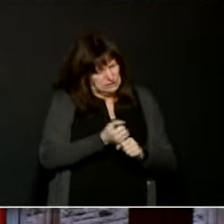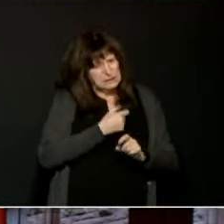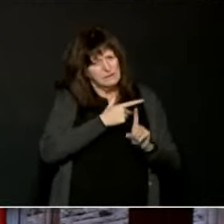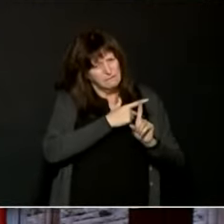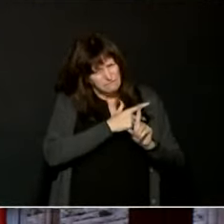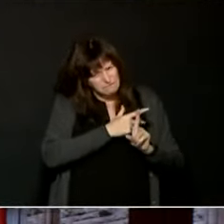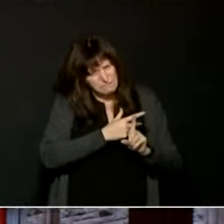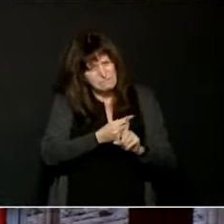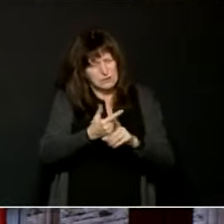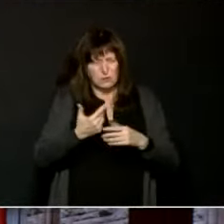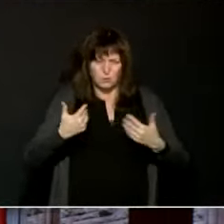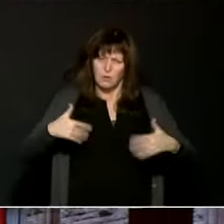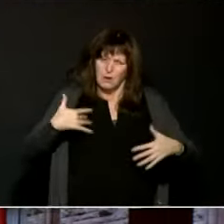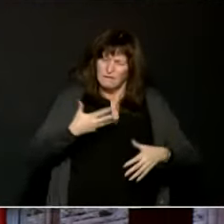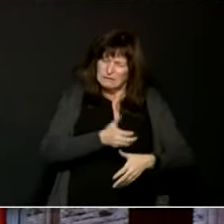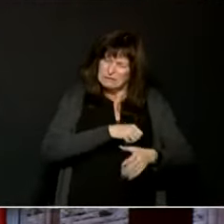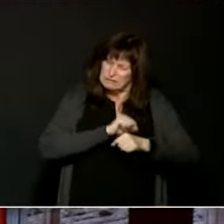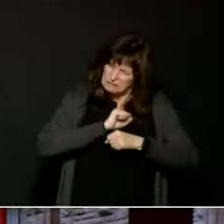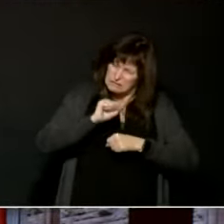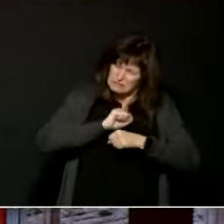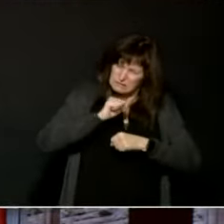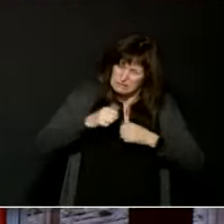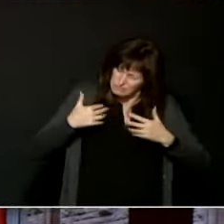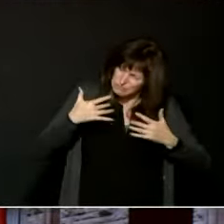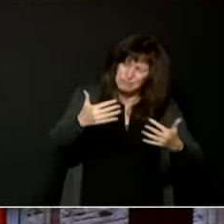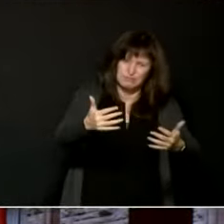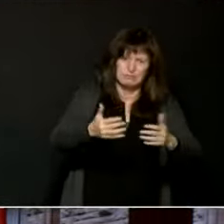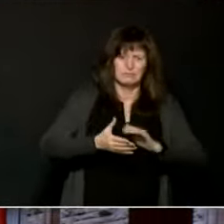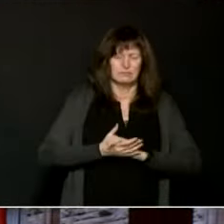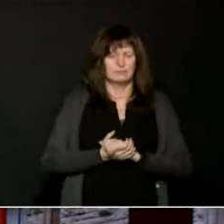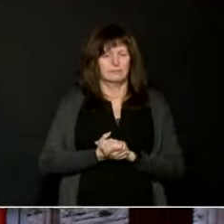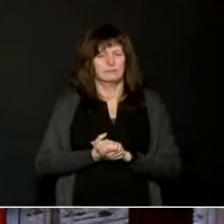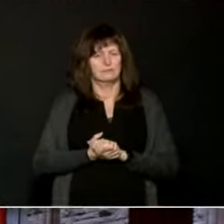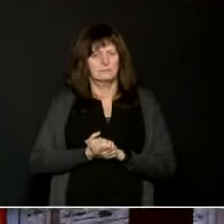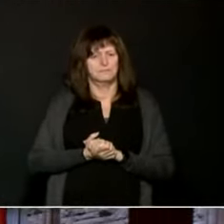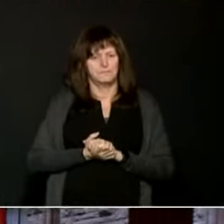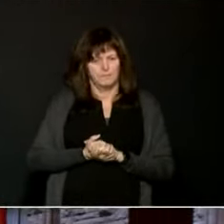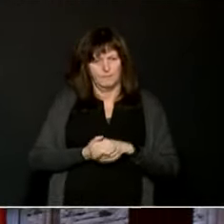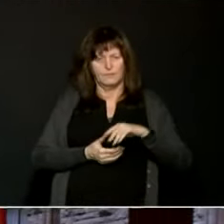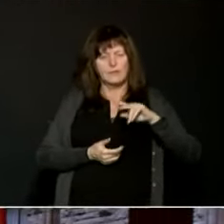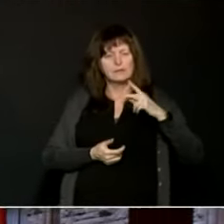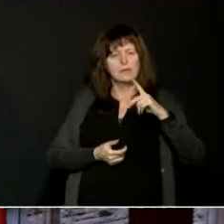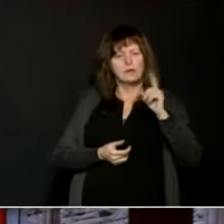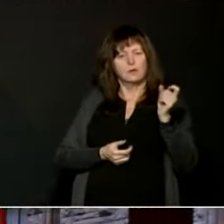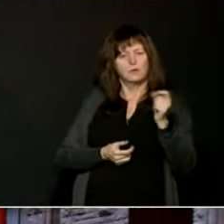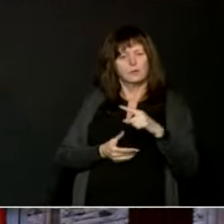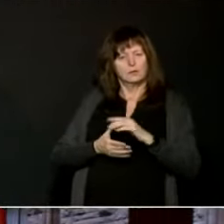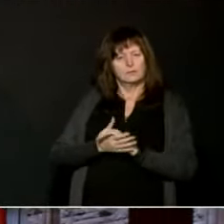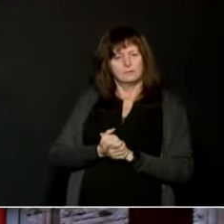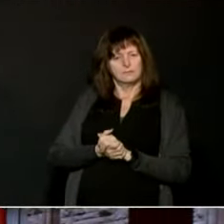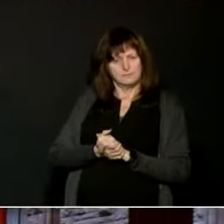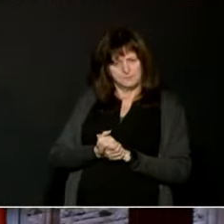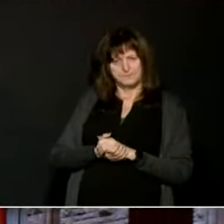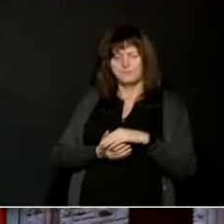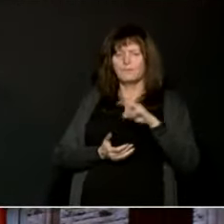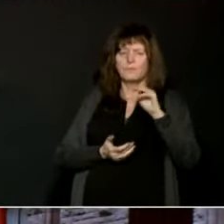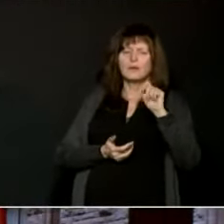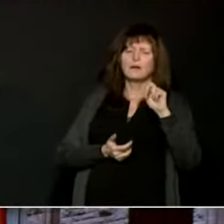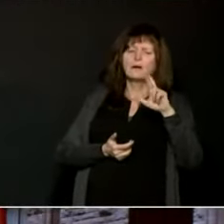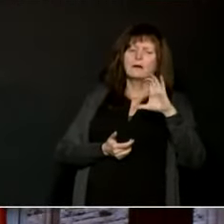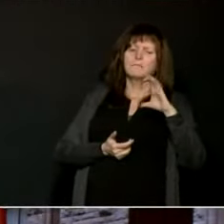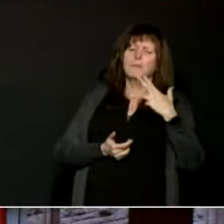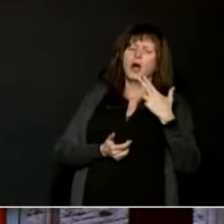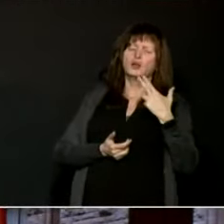Williams, for that thorough answer. I wanted to ask you quickly about March break. A lot of questions about that from from parents. I recognize